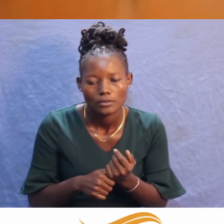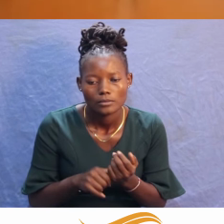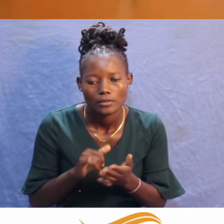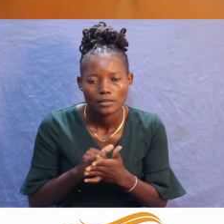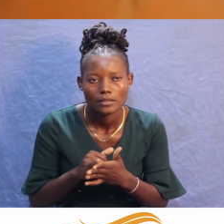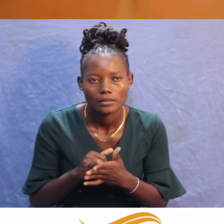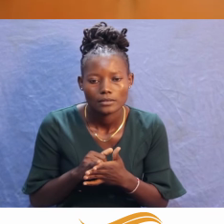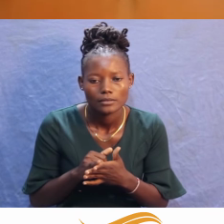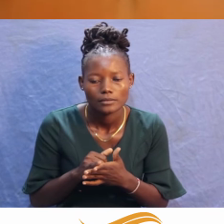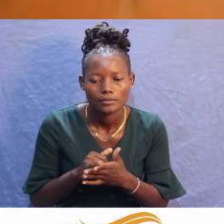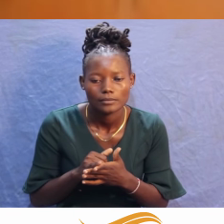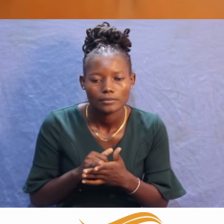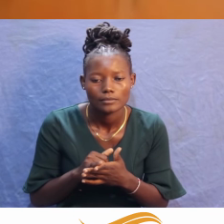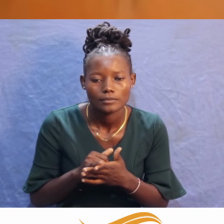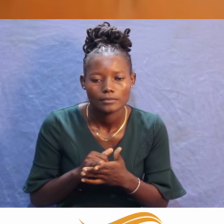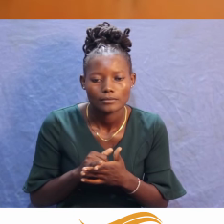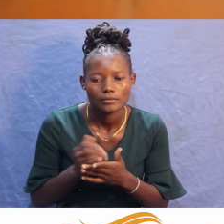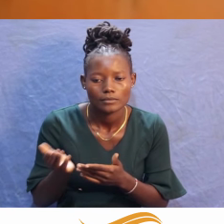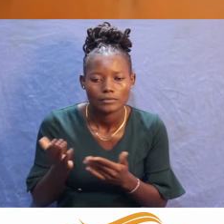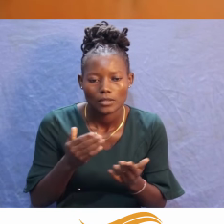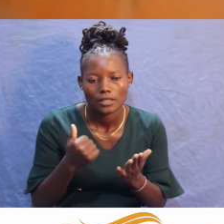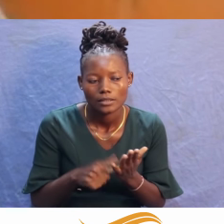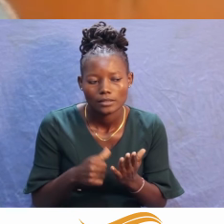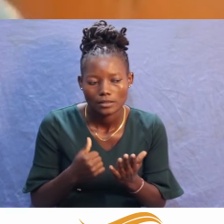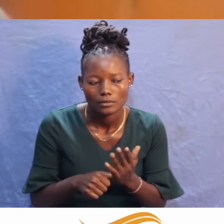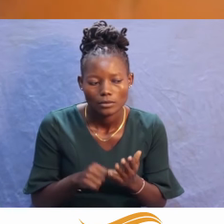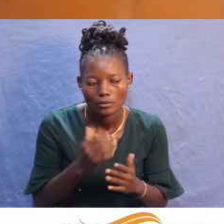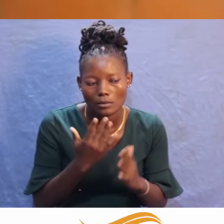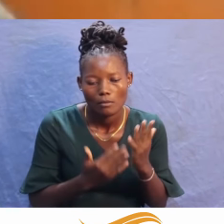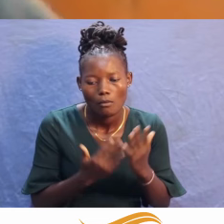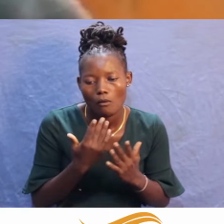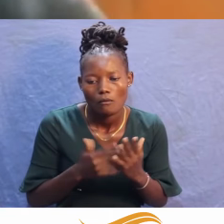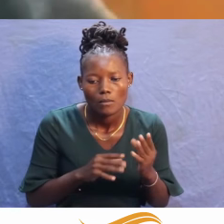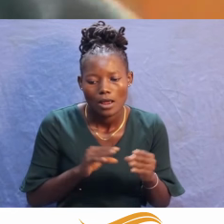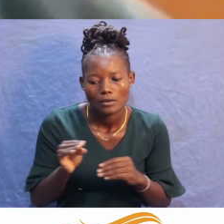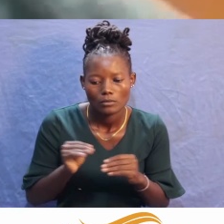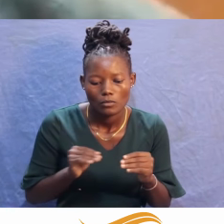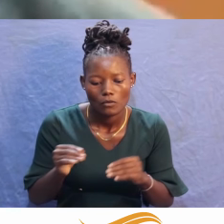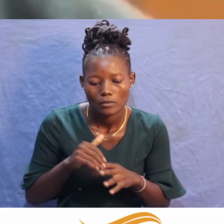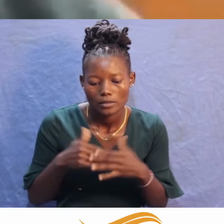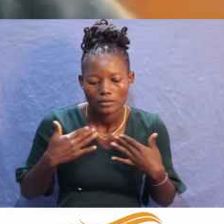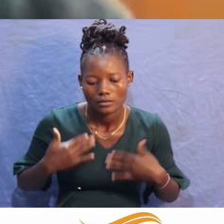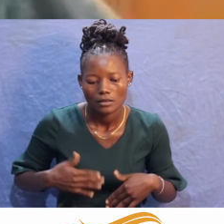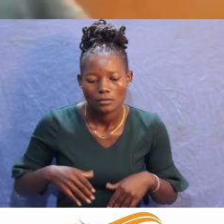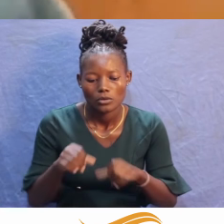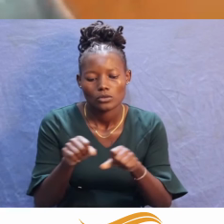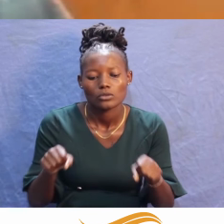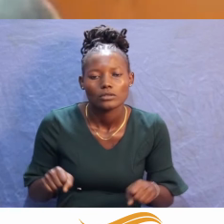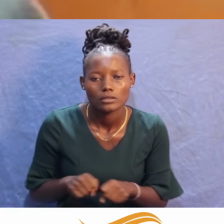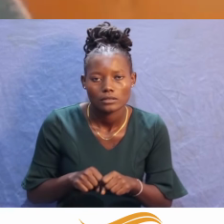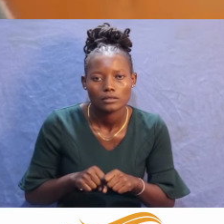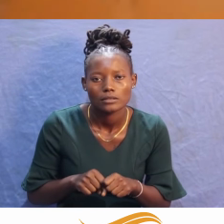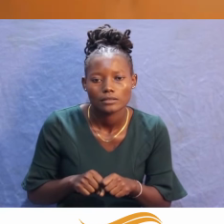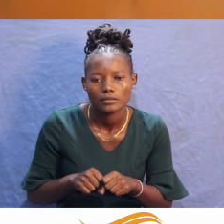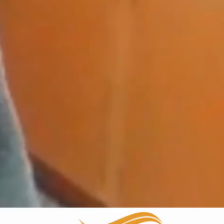that causes a disruption of blood flow or the electrical conduction system, and they just abruptly